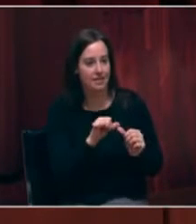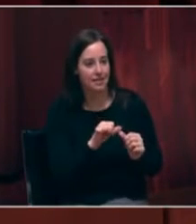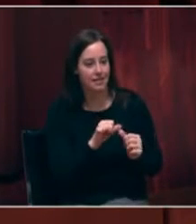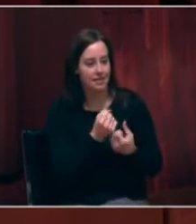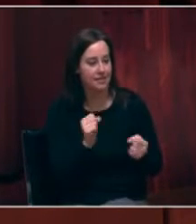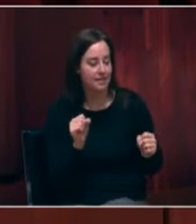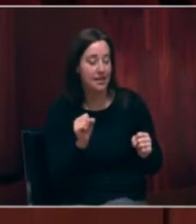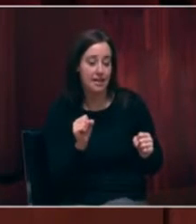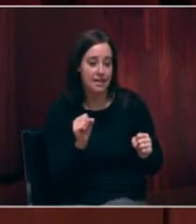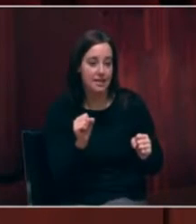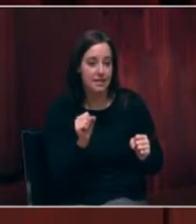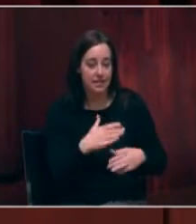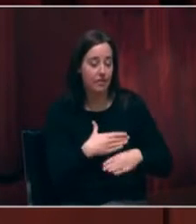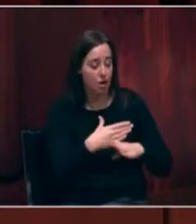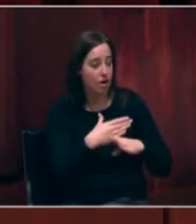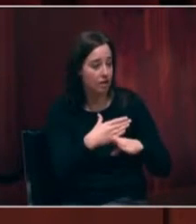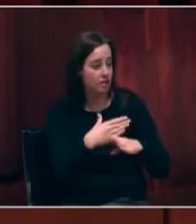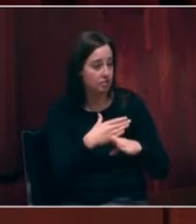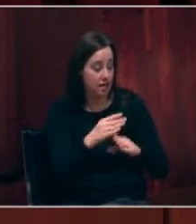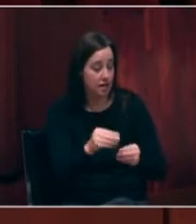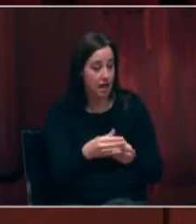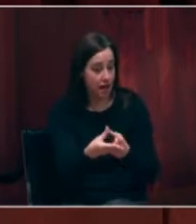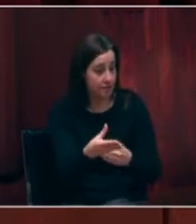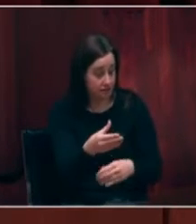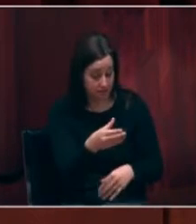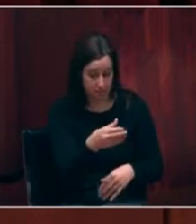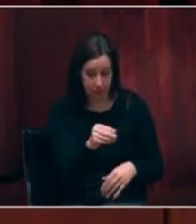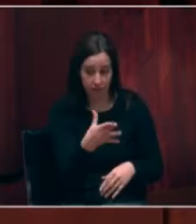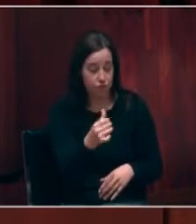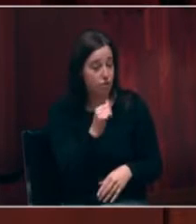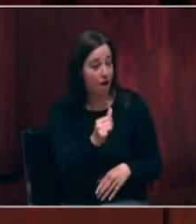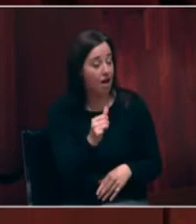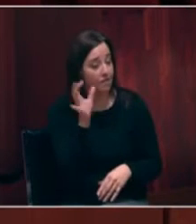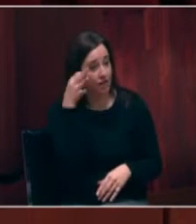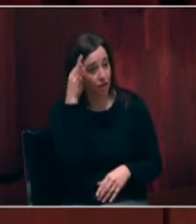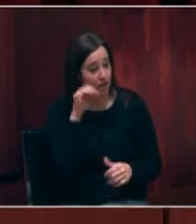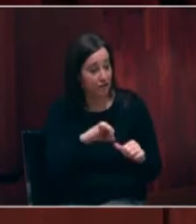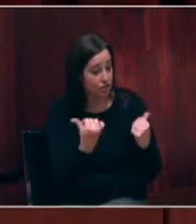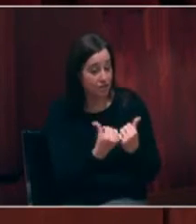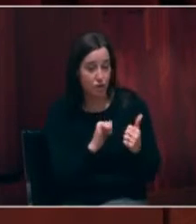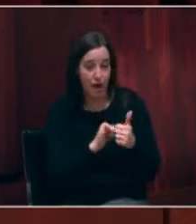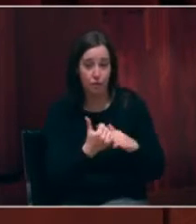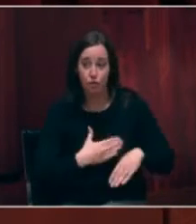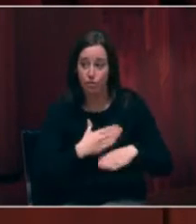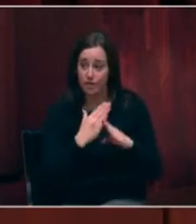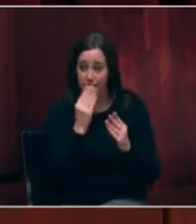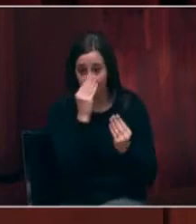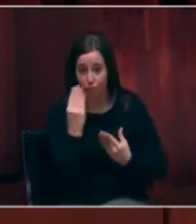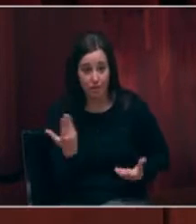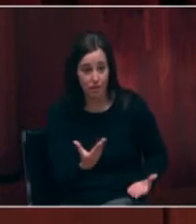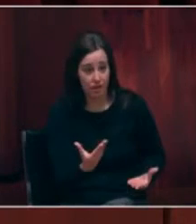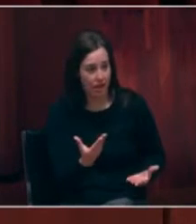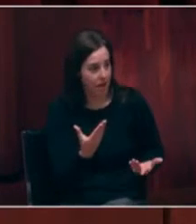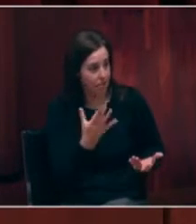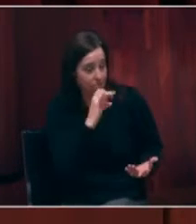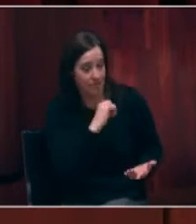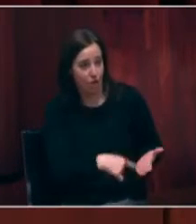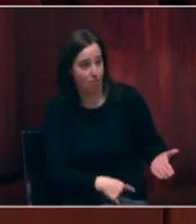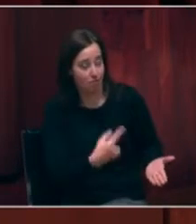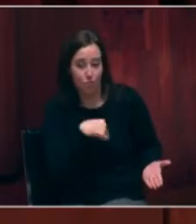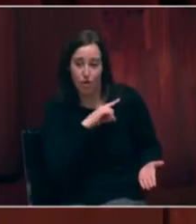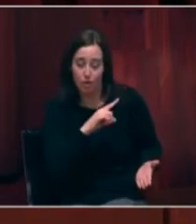safeguarding guidance given by agencies to non-federal entities on how to protect sensitive information, and guess what, something bad happened. We were hit, major